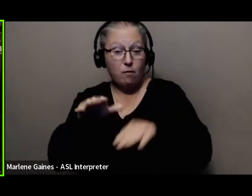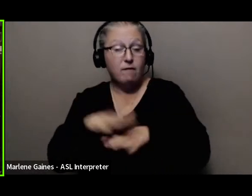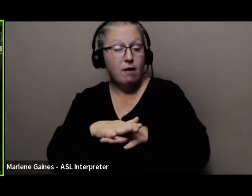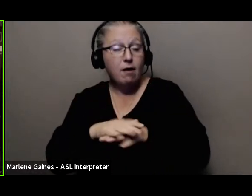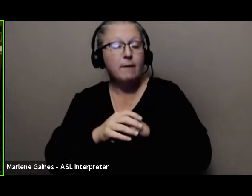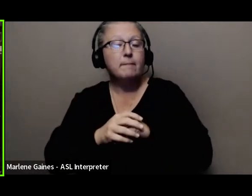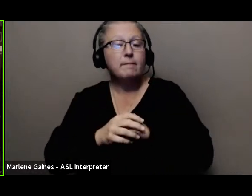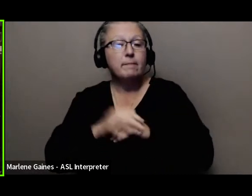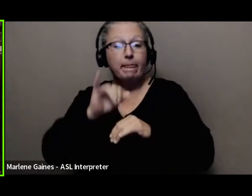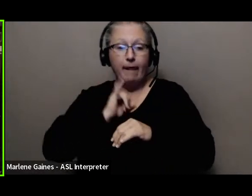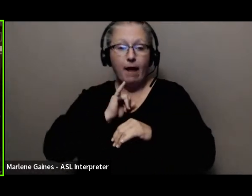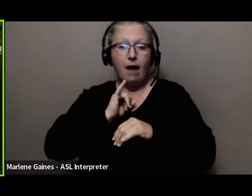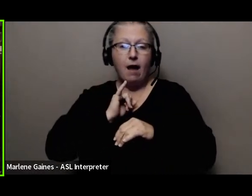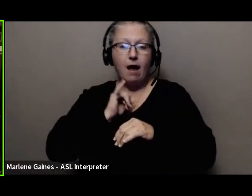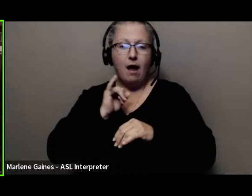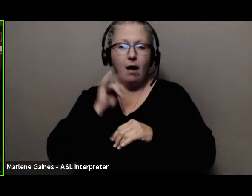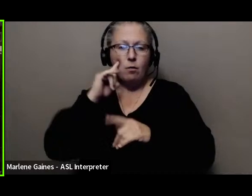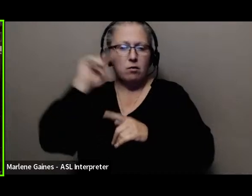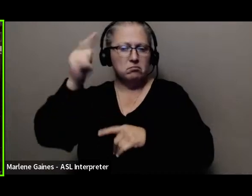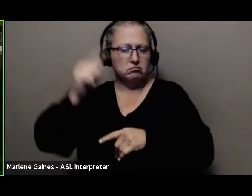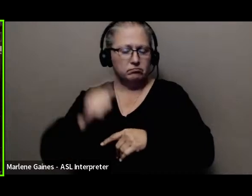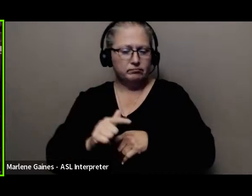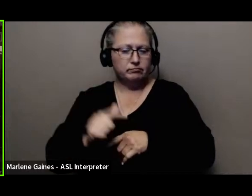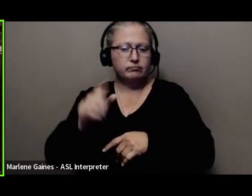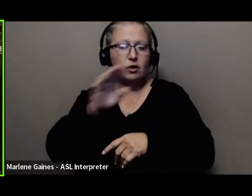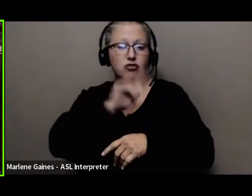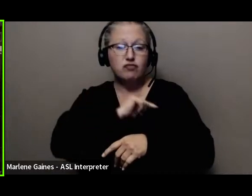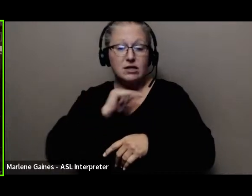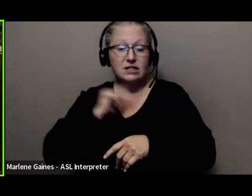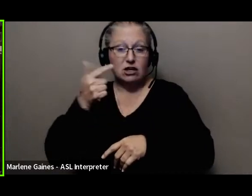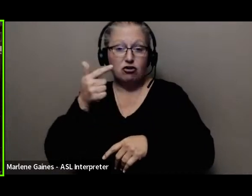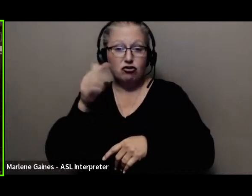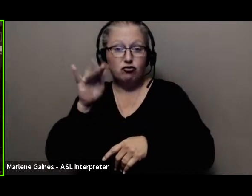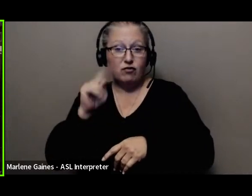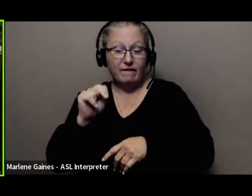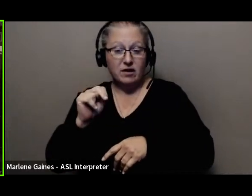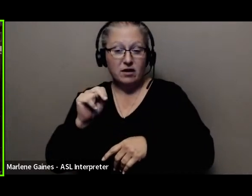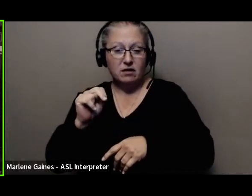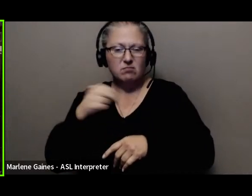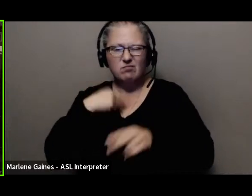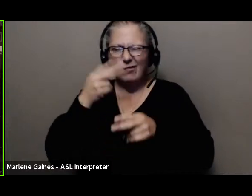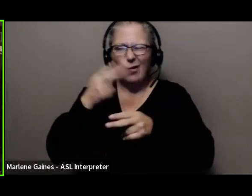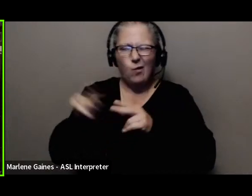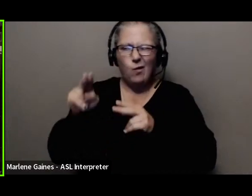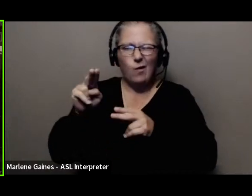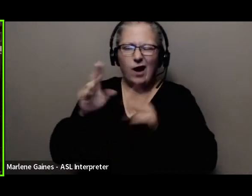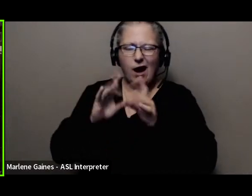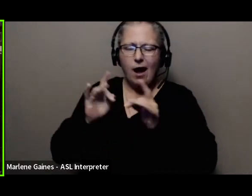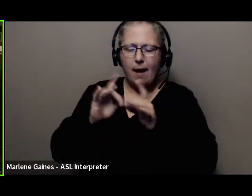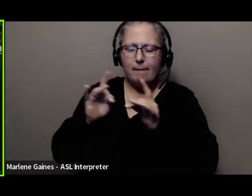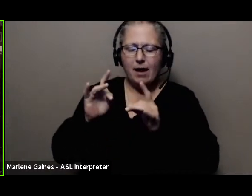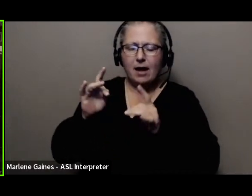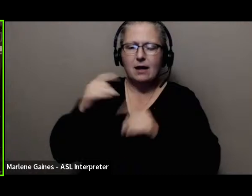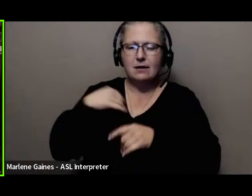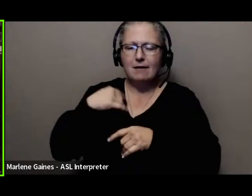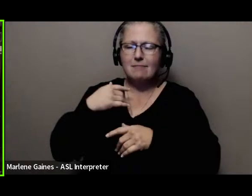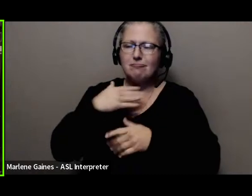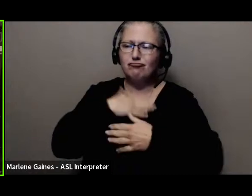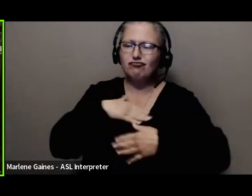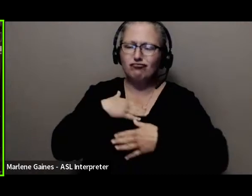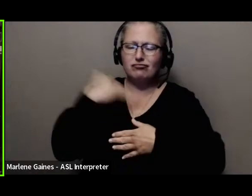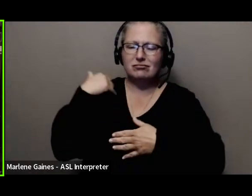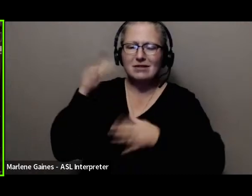I guess I'll go down the list. Trustee Griffin. I have a quick comment. I had the pleasure Sunday